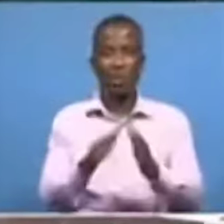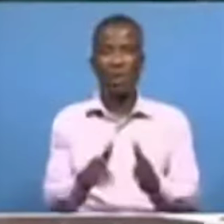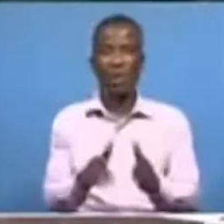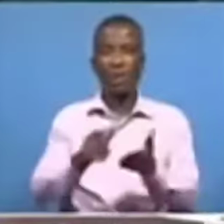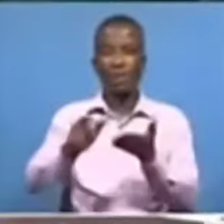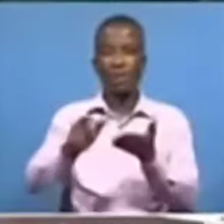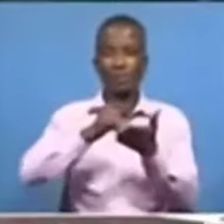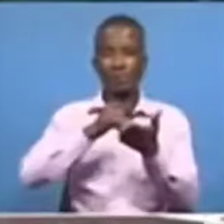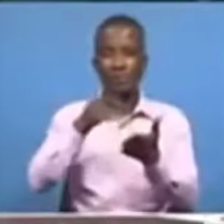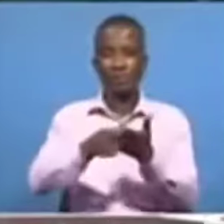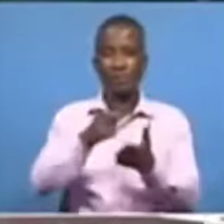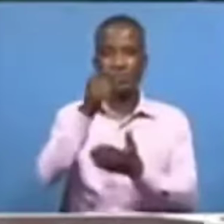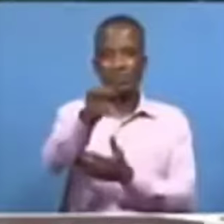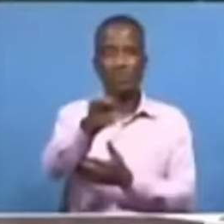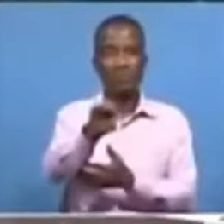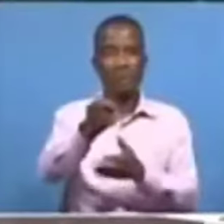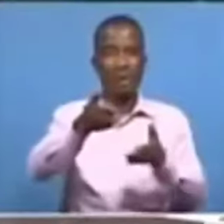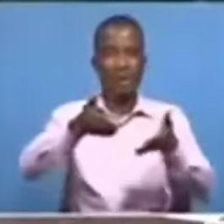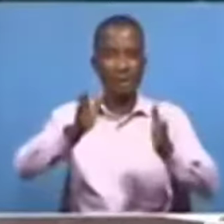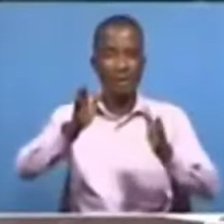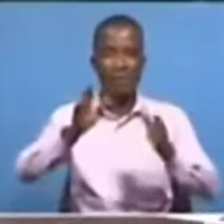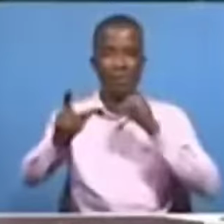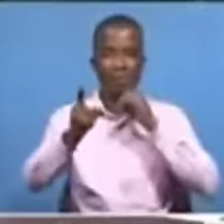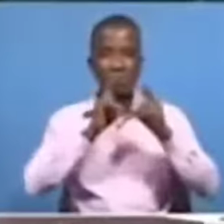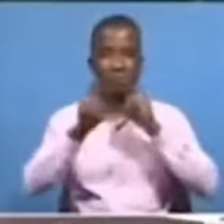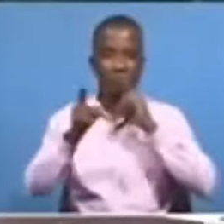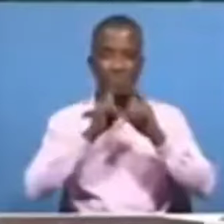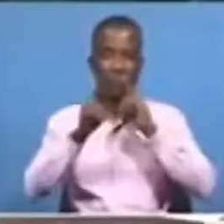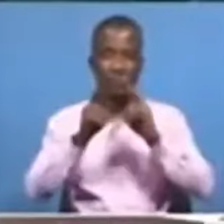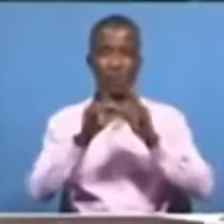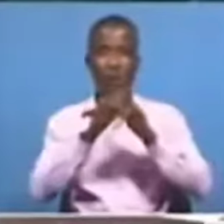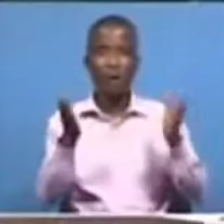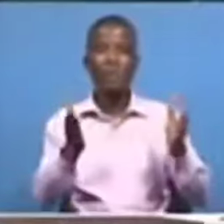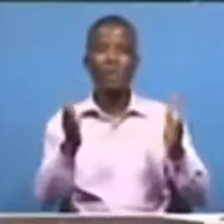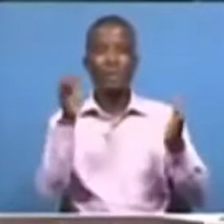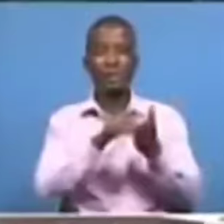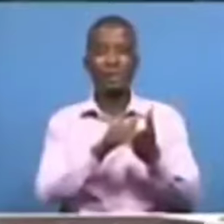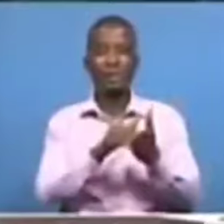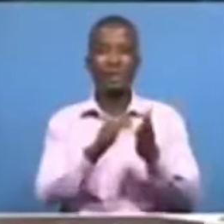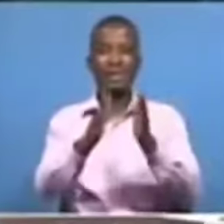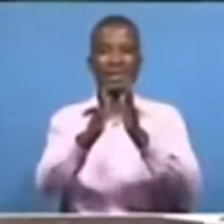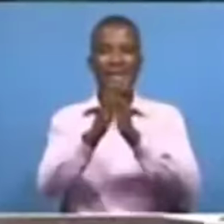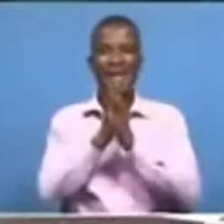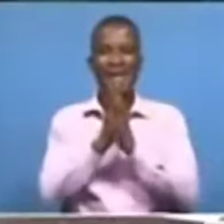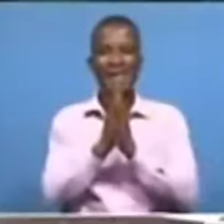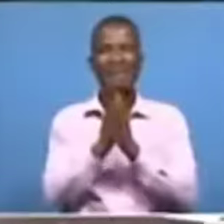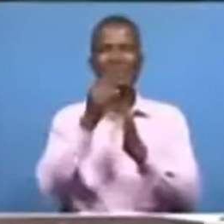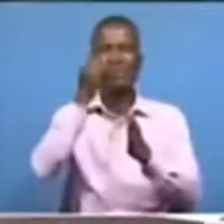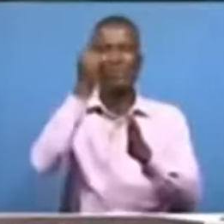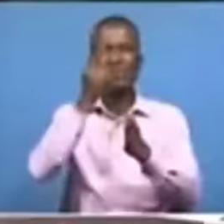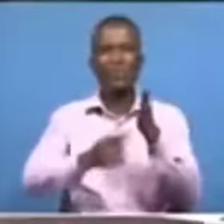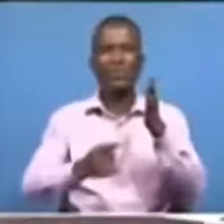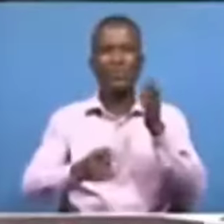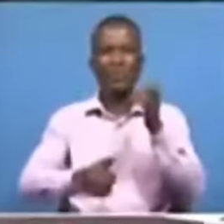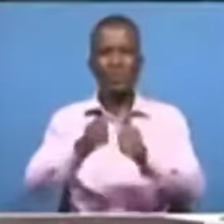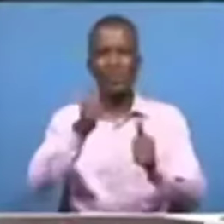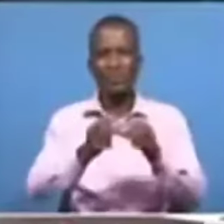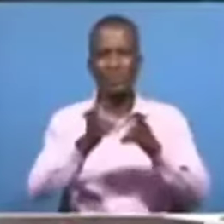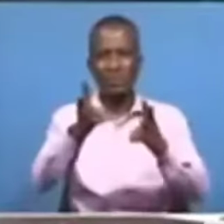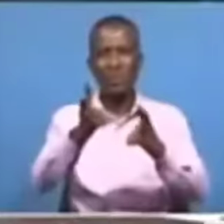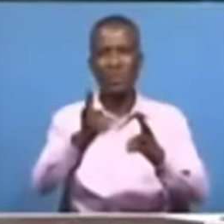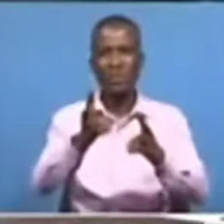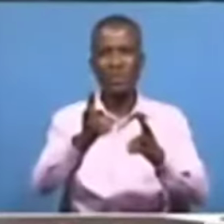the court to allow us reopen our case, he was asked in what capacity he was seeking